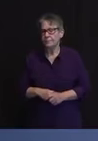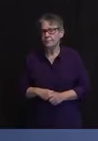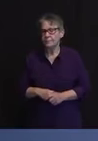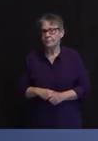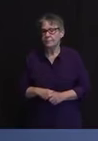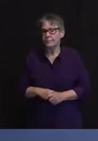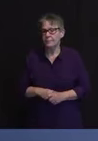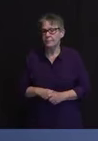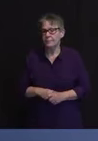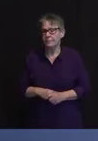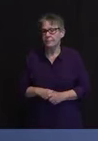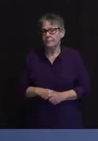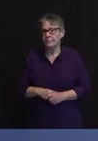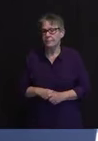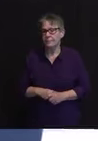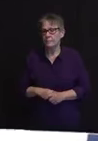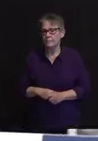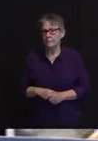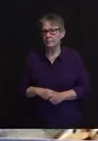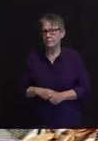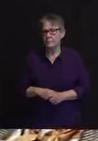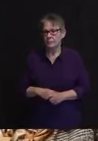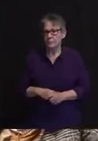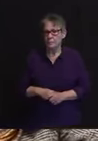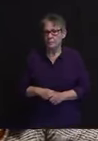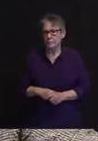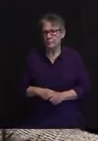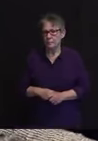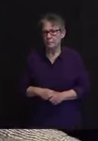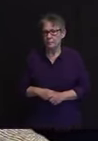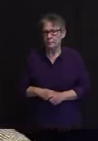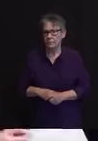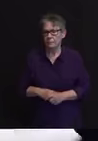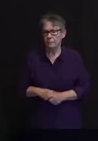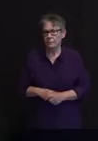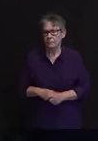Yep. Do you want to do that? While you're doing that,